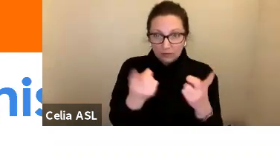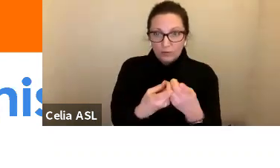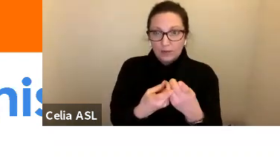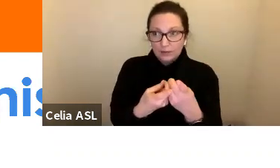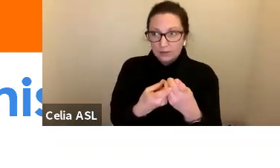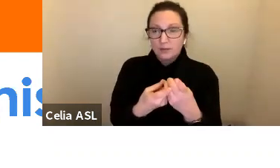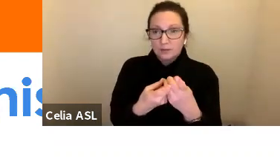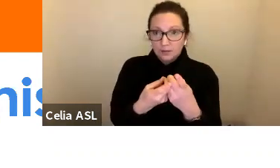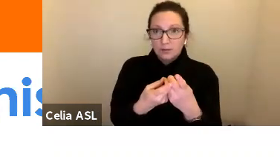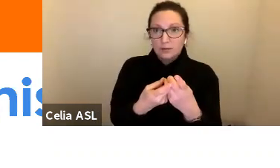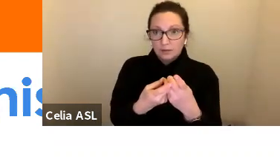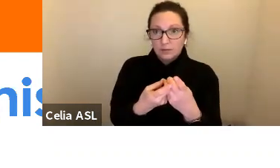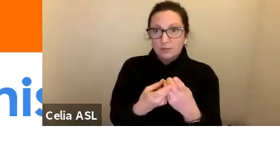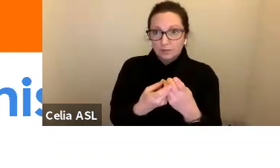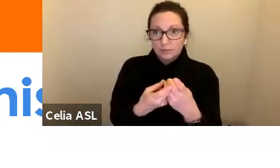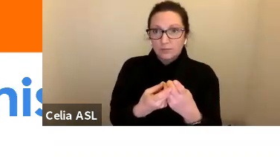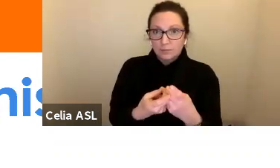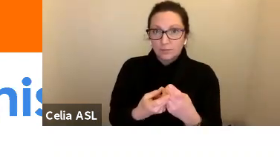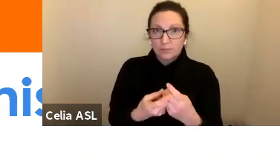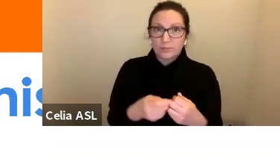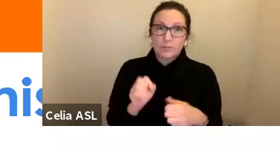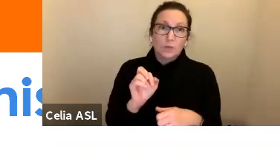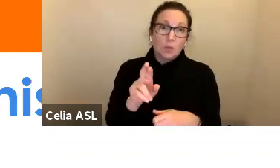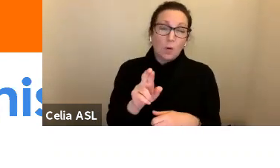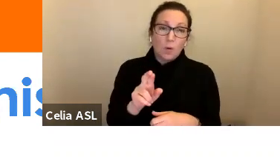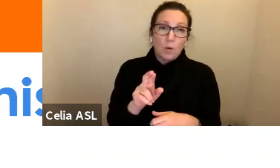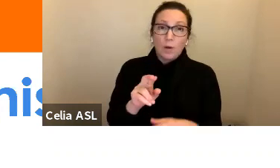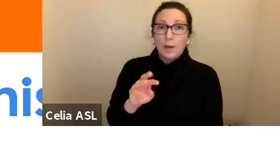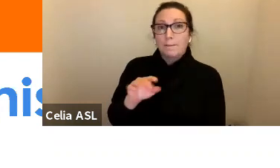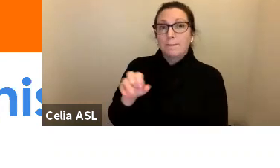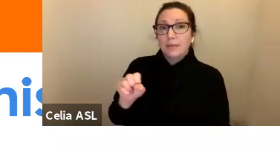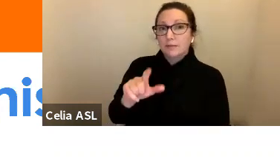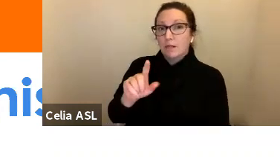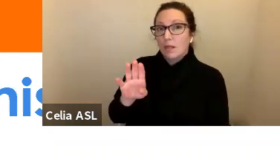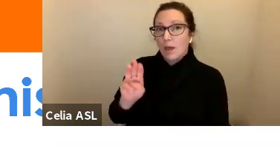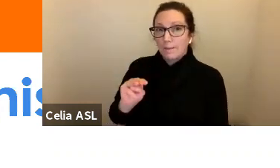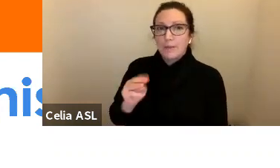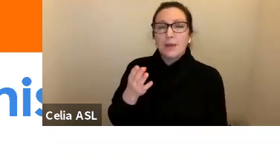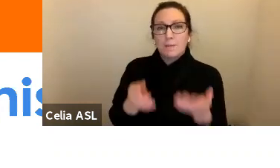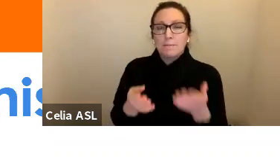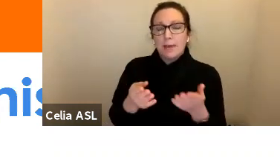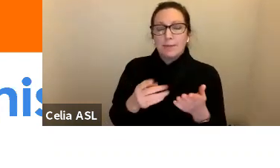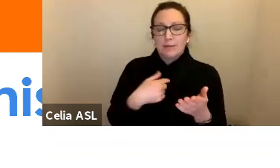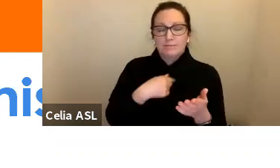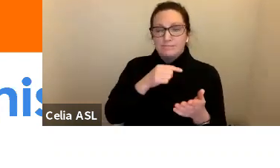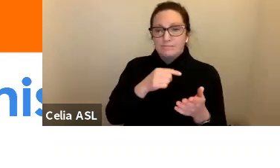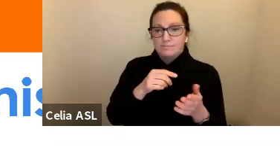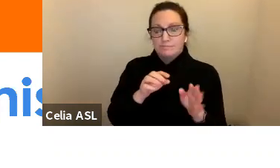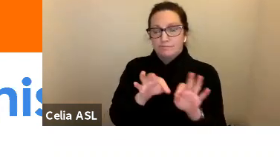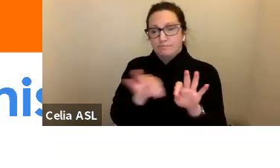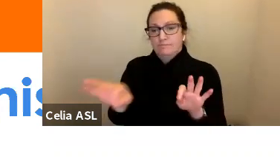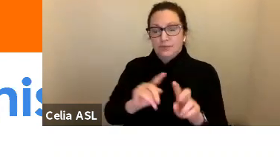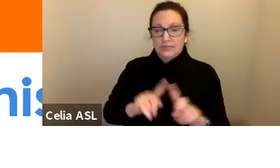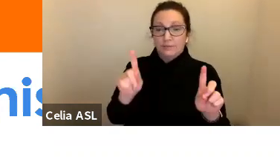in order to know. Or perhaps rephrase to see if there was an impact on representation,